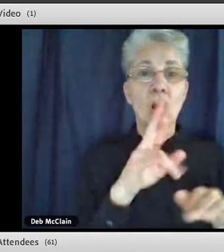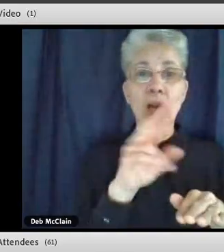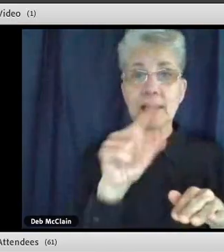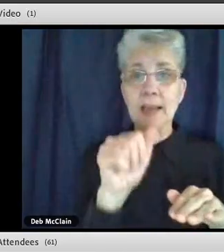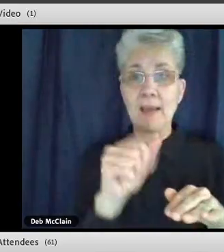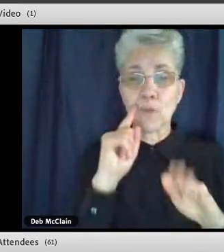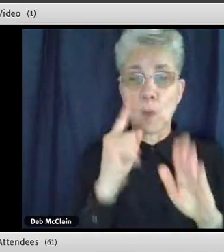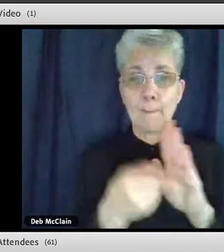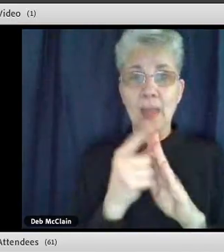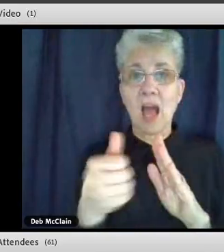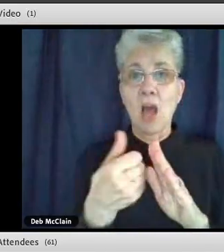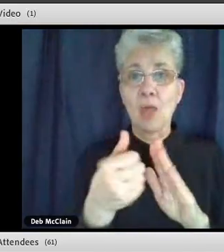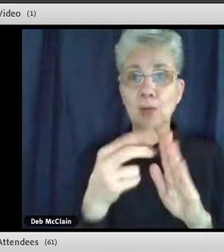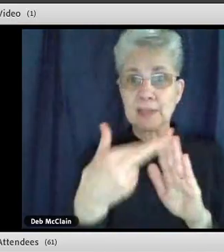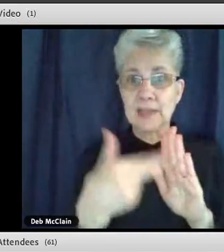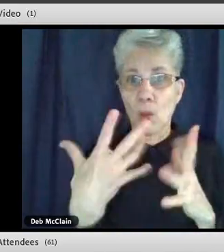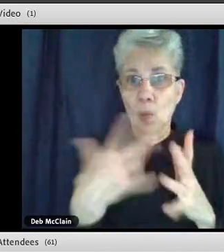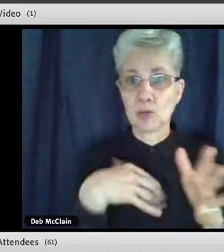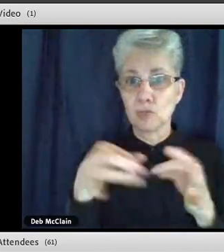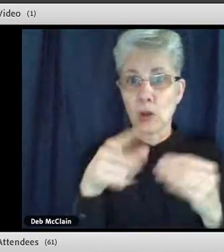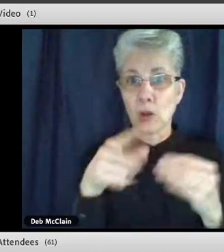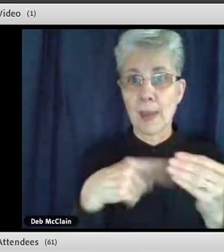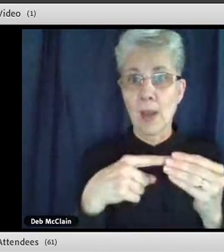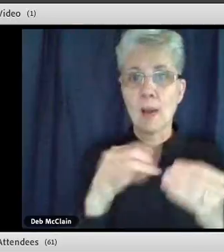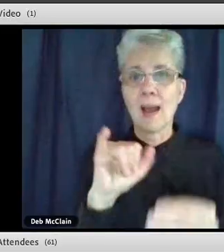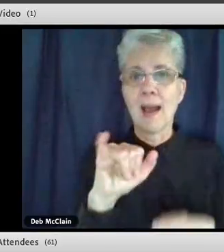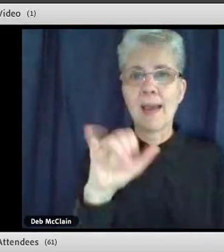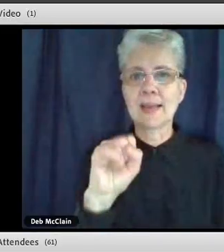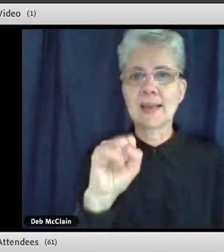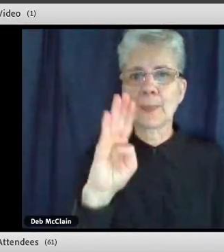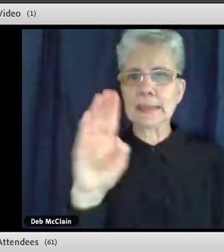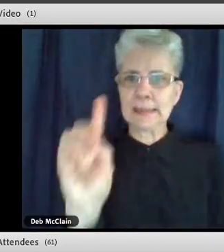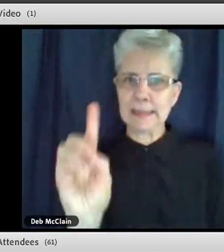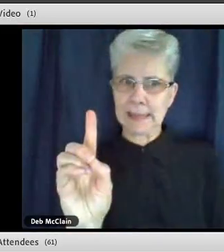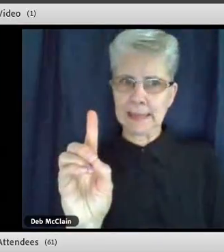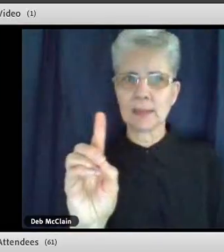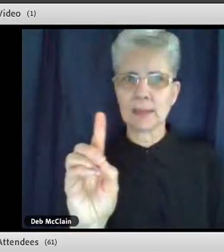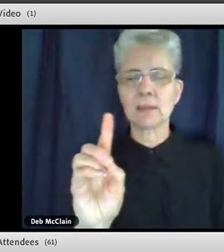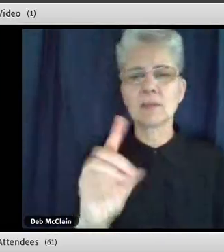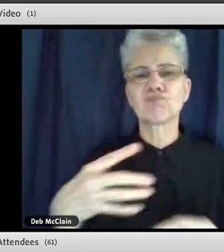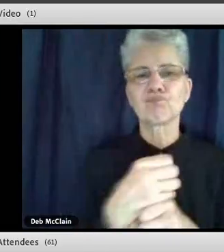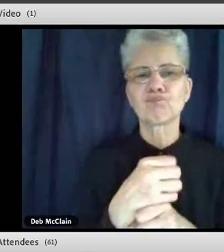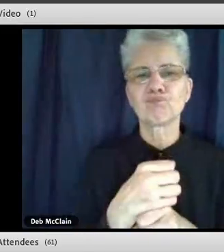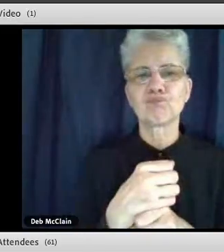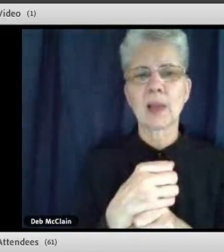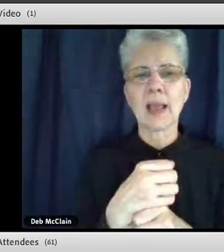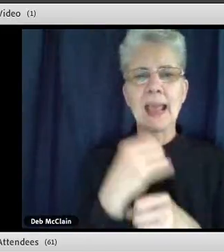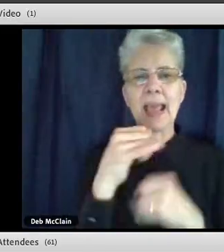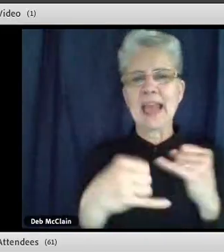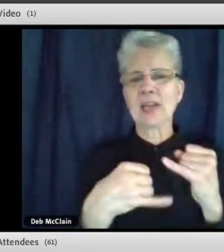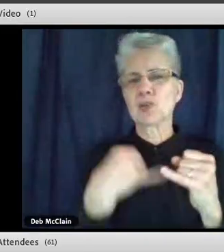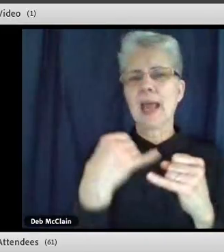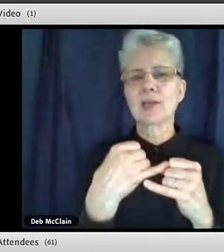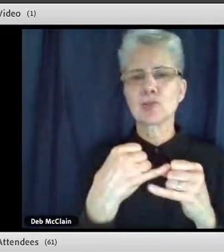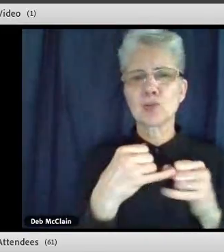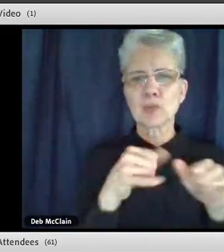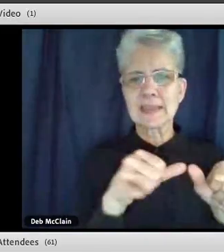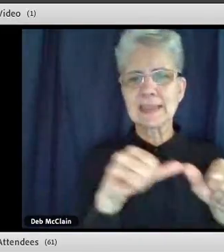talk about is ISBD, which is short for the International standard bibliographic